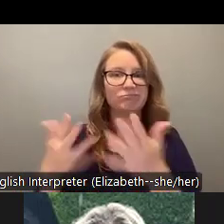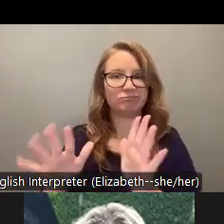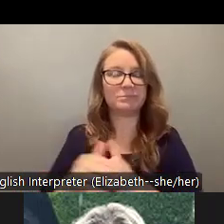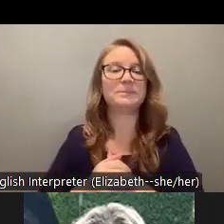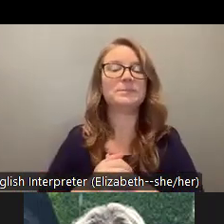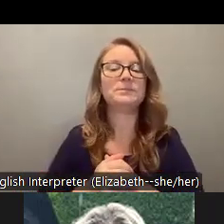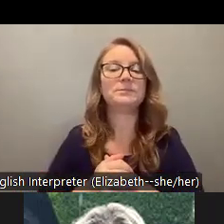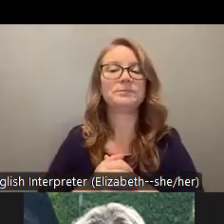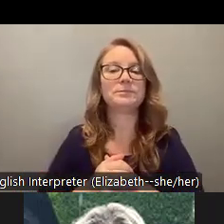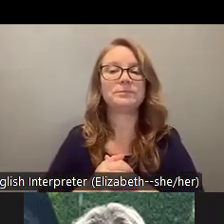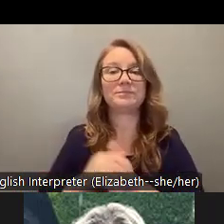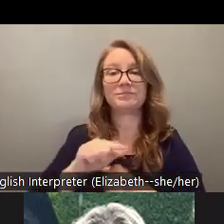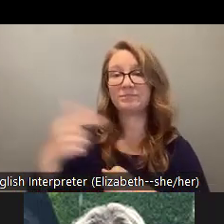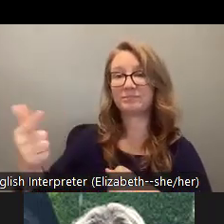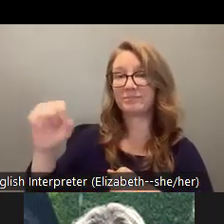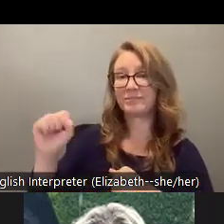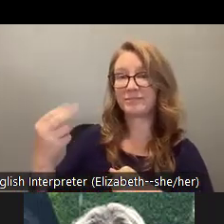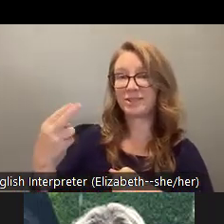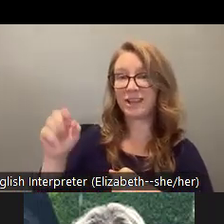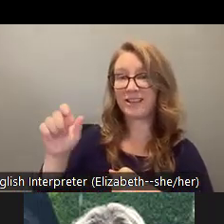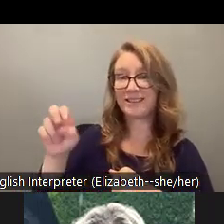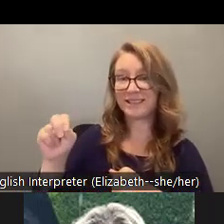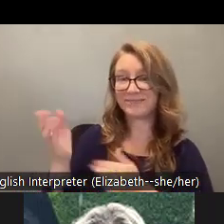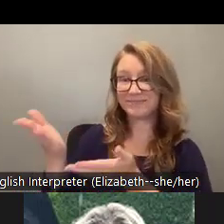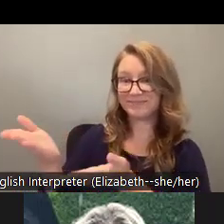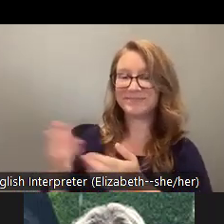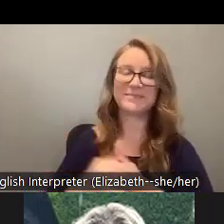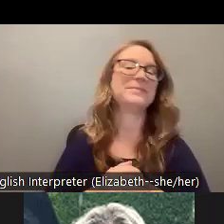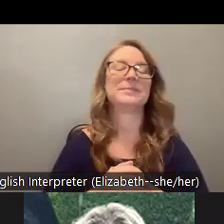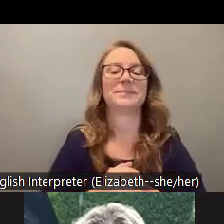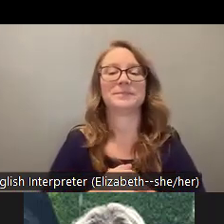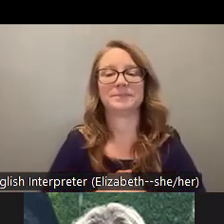that, Sheldon, did you want to go ahead and take over?